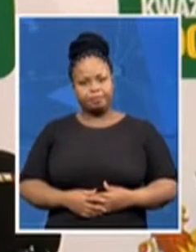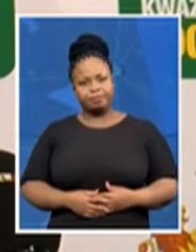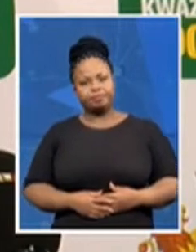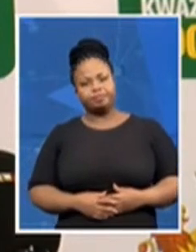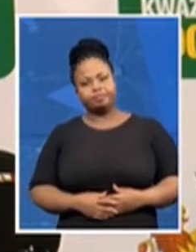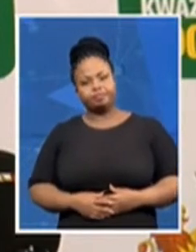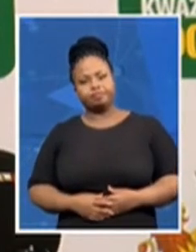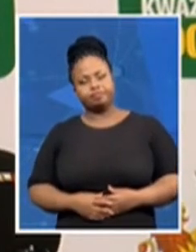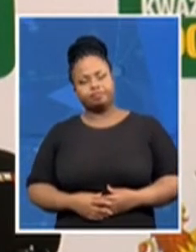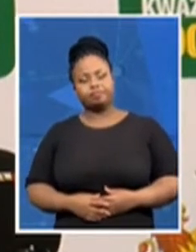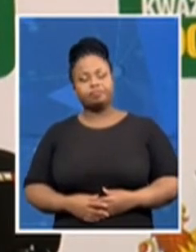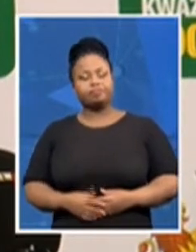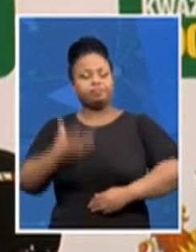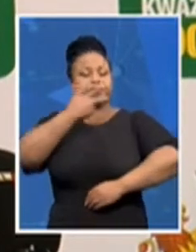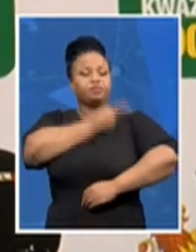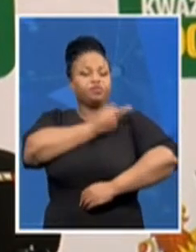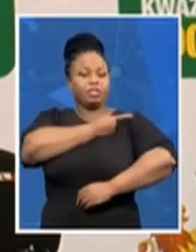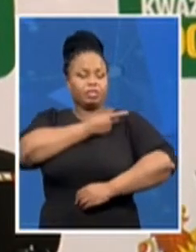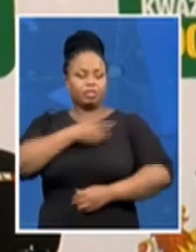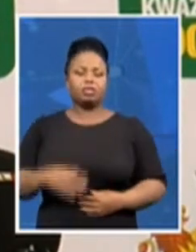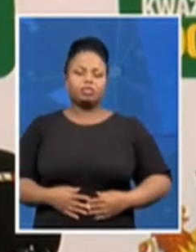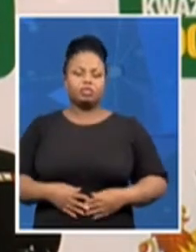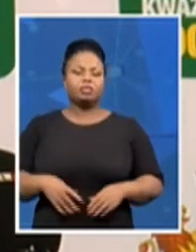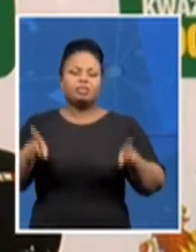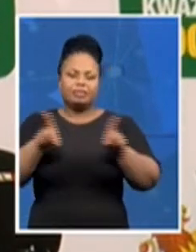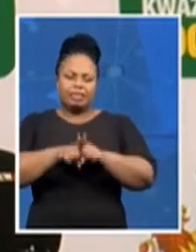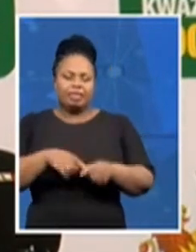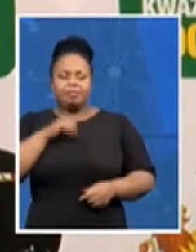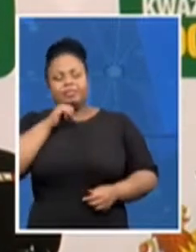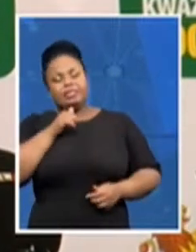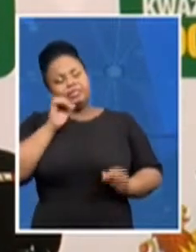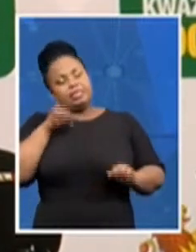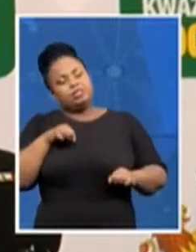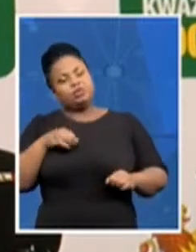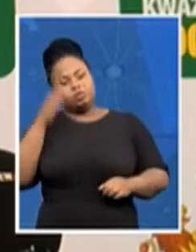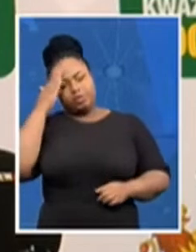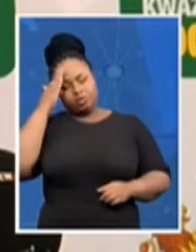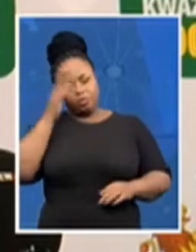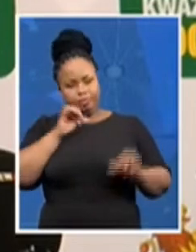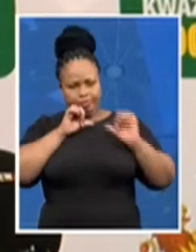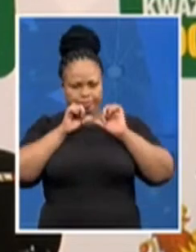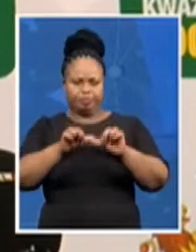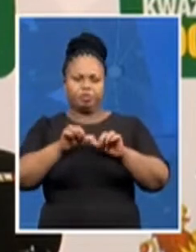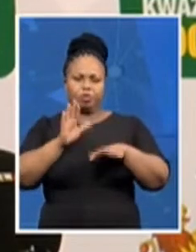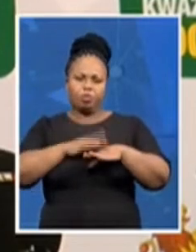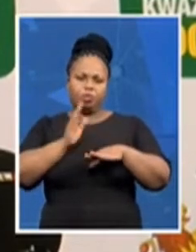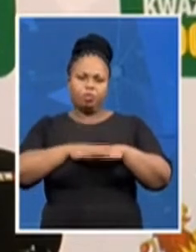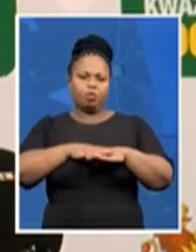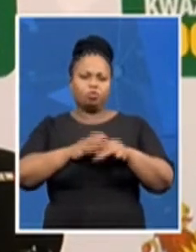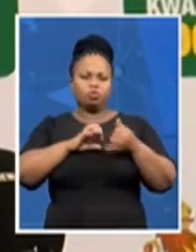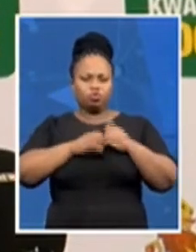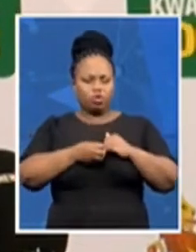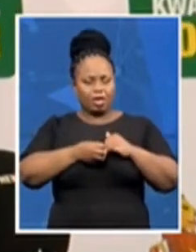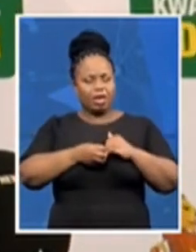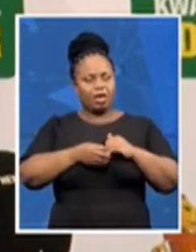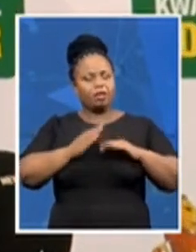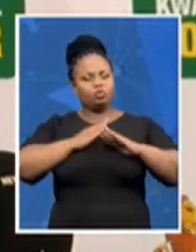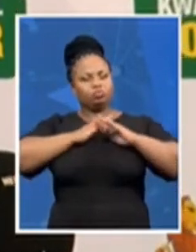even against these numbers, we must continue to fight back against the virus. In this regard, our